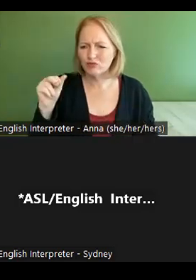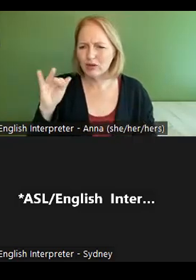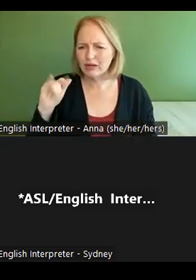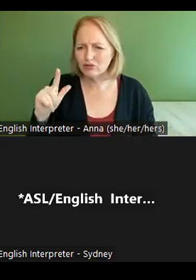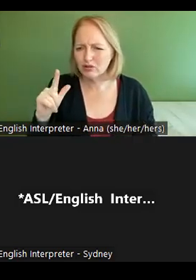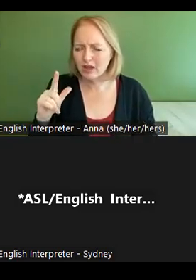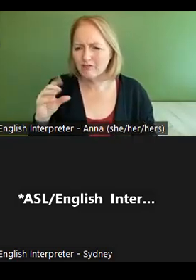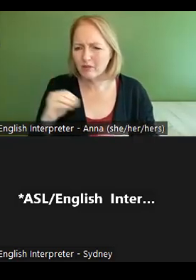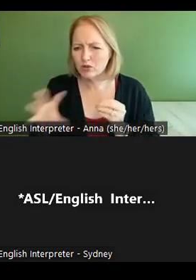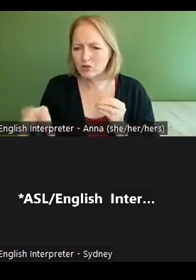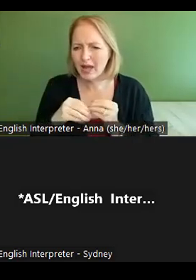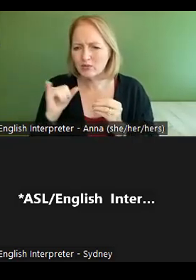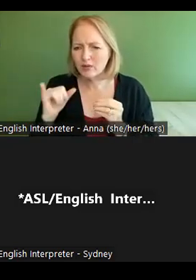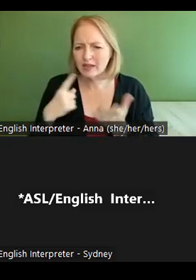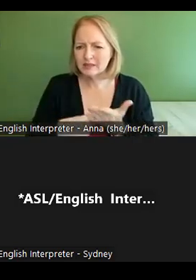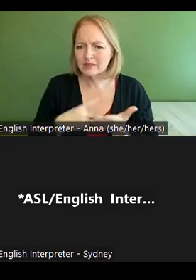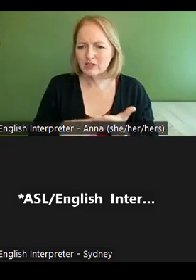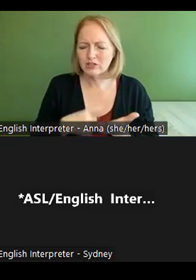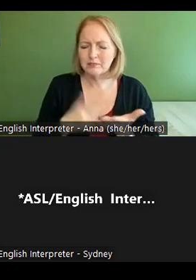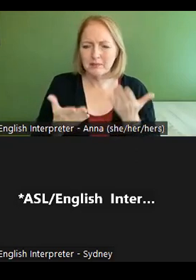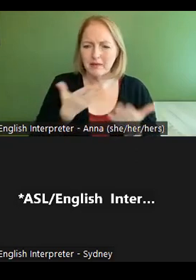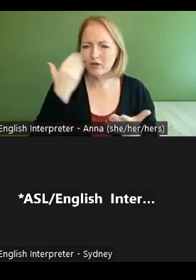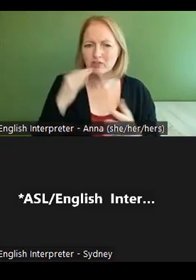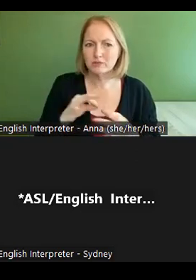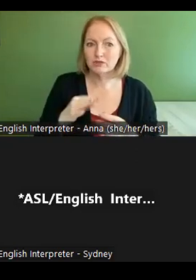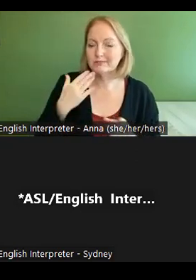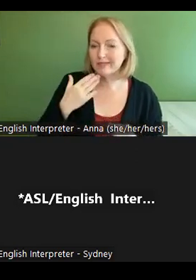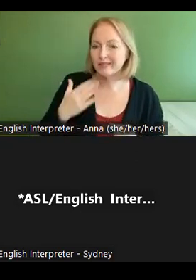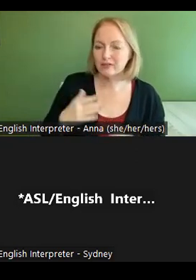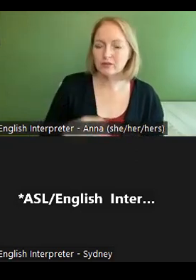anything else to add that I did not mention. Thank you.